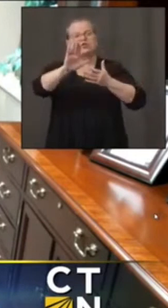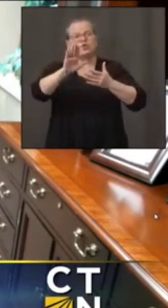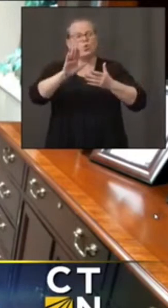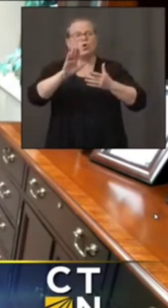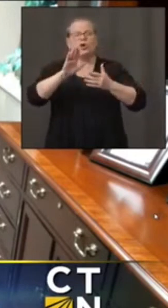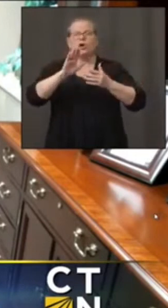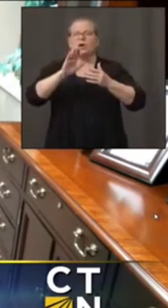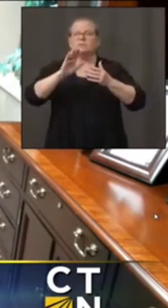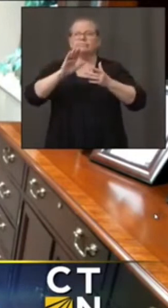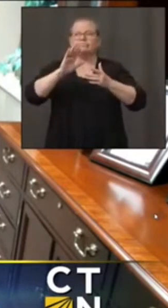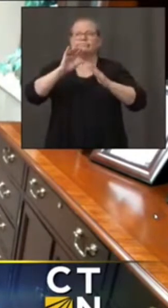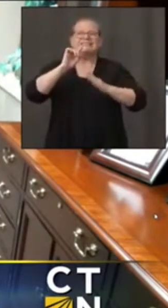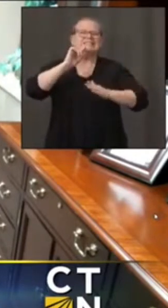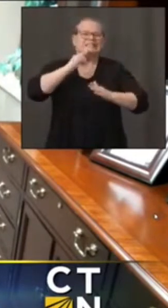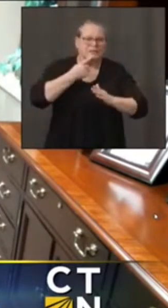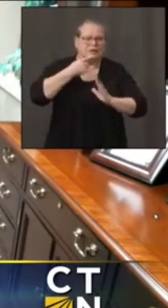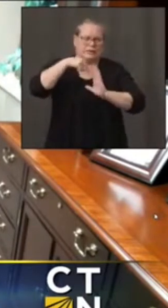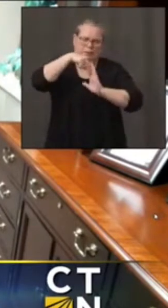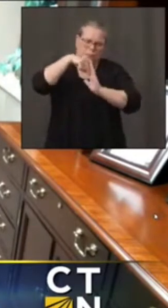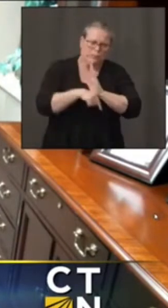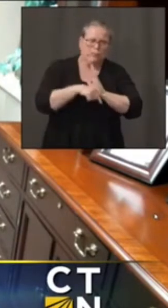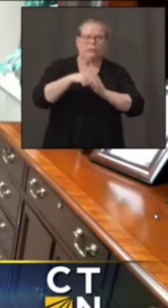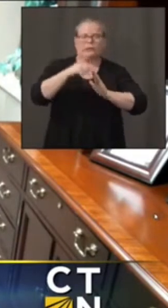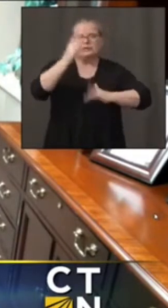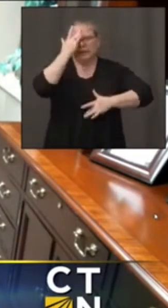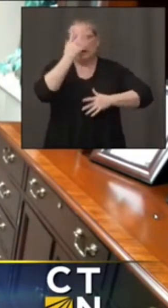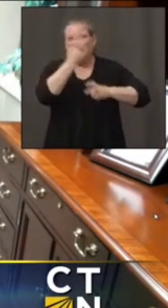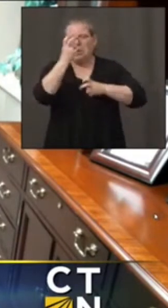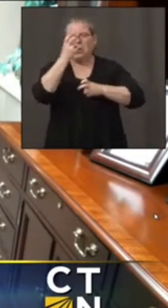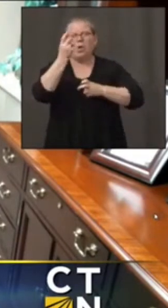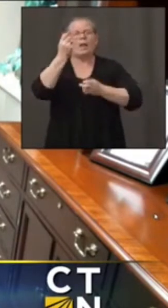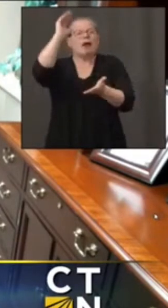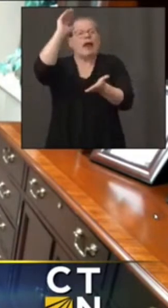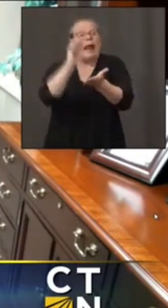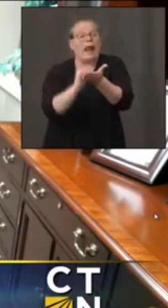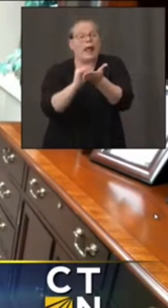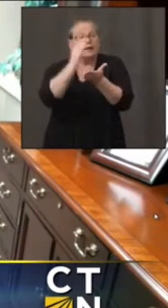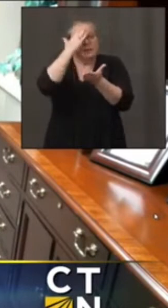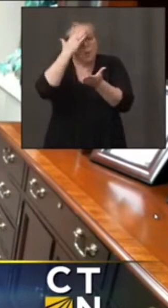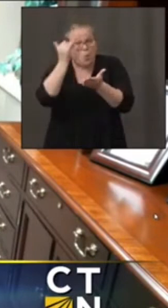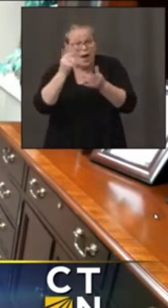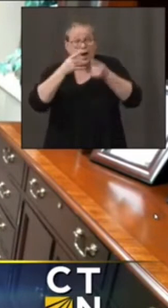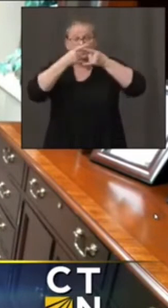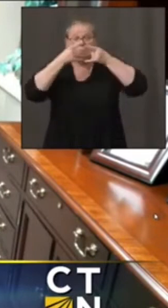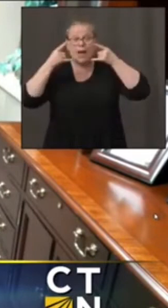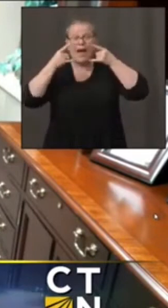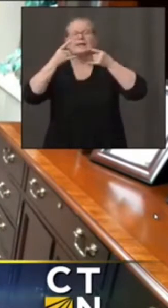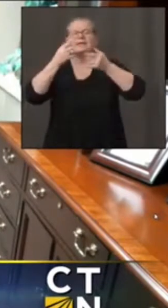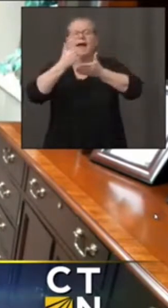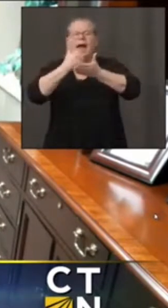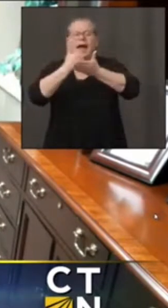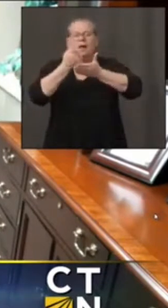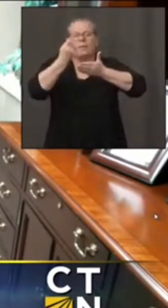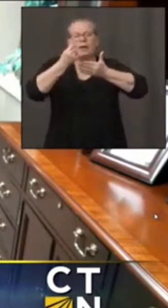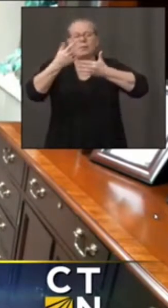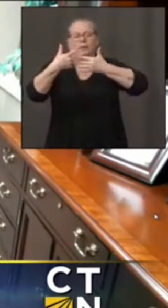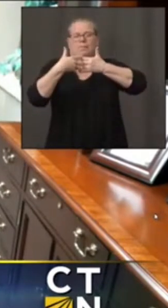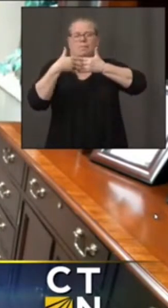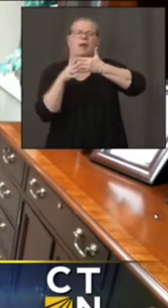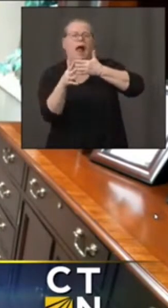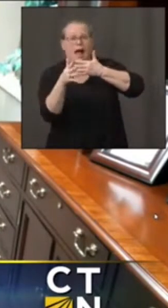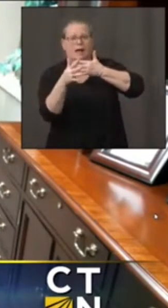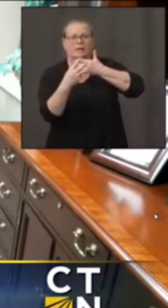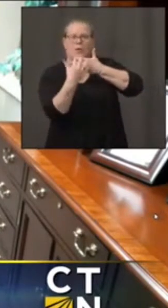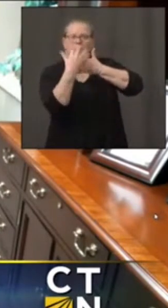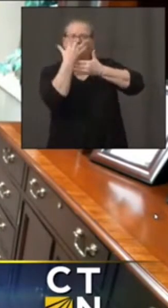exposure is significantly reduced by wearing a mask. I think the other thing that's different about this